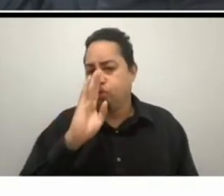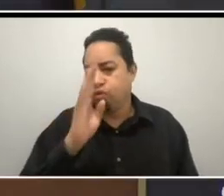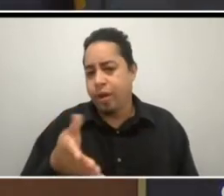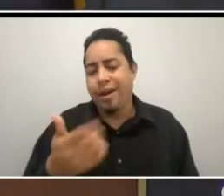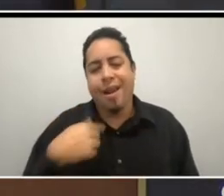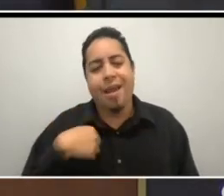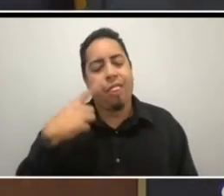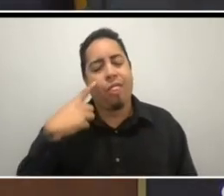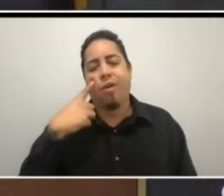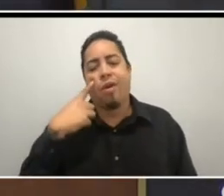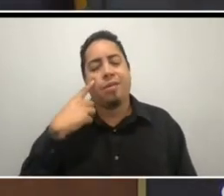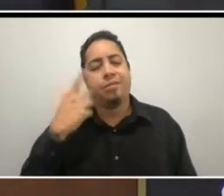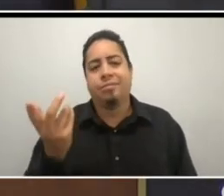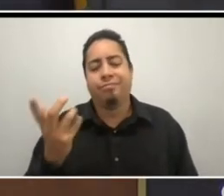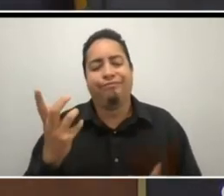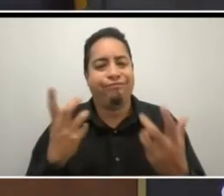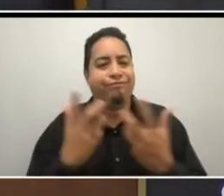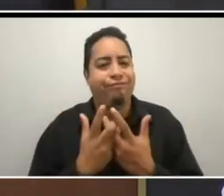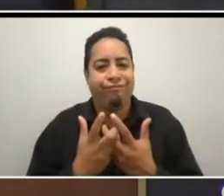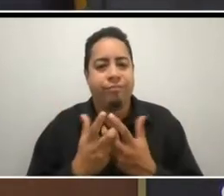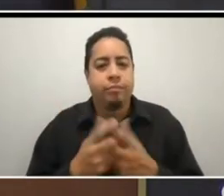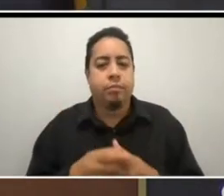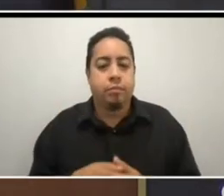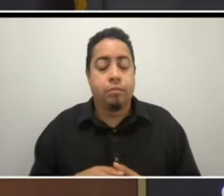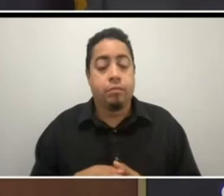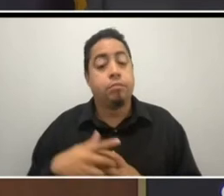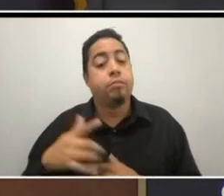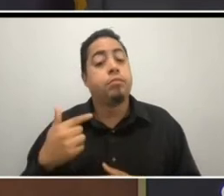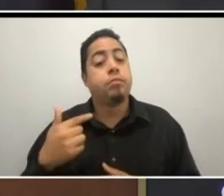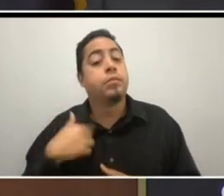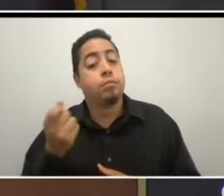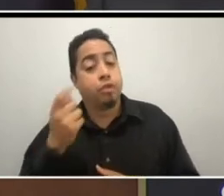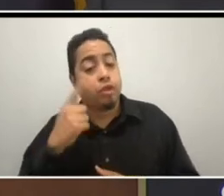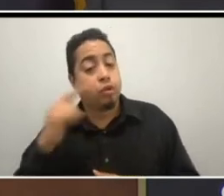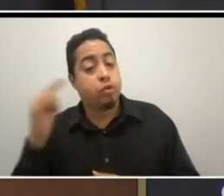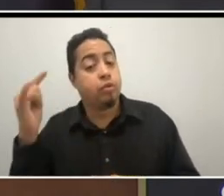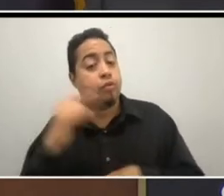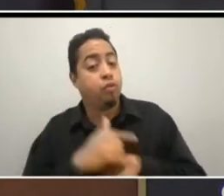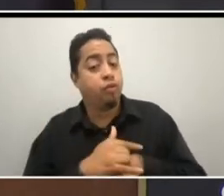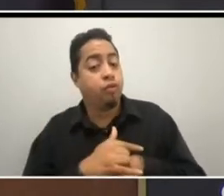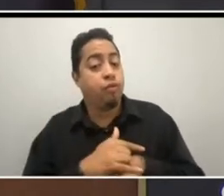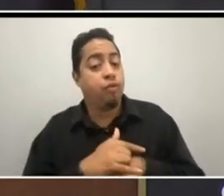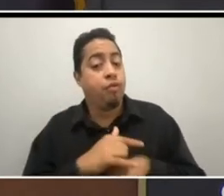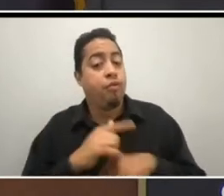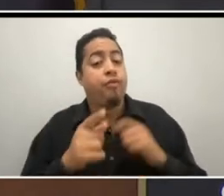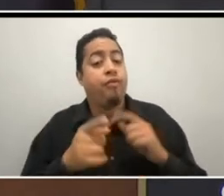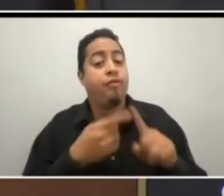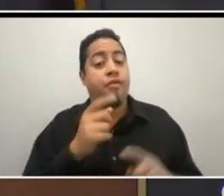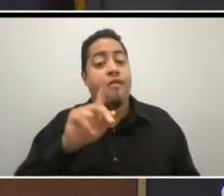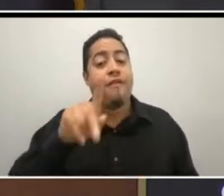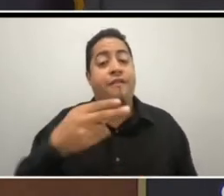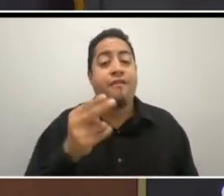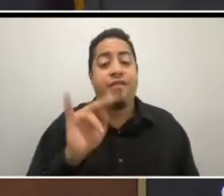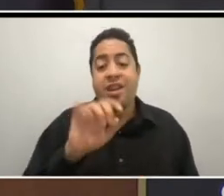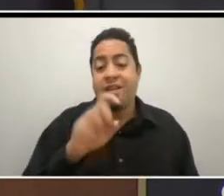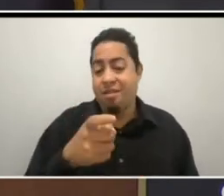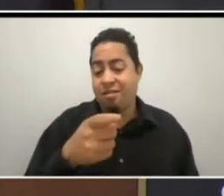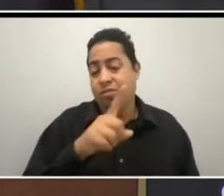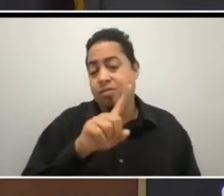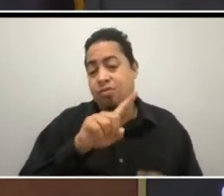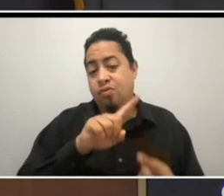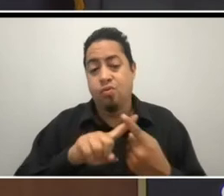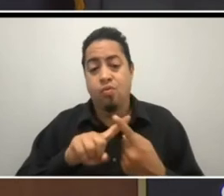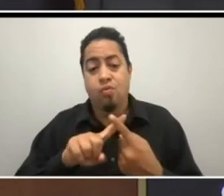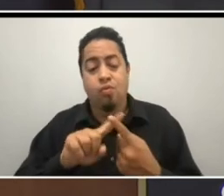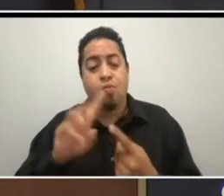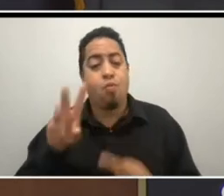Mr. Bowers, I understand that as you flew from Phoenix to Washington yesterday, you reflected upon some passages from a personal journal that you